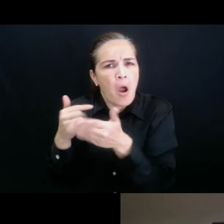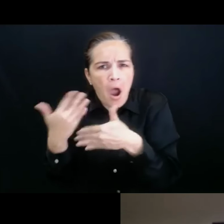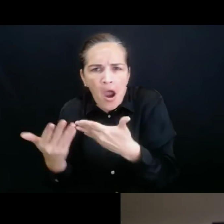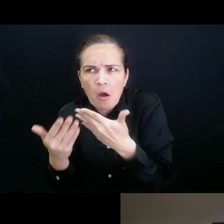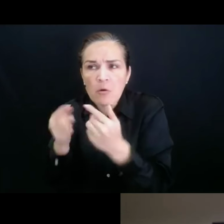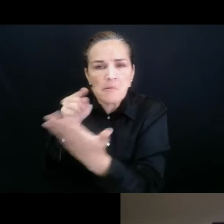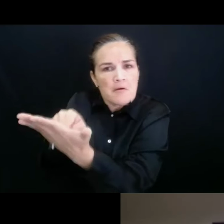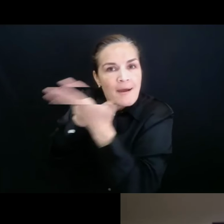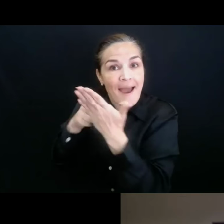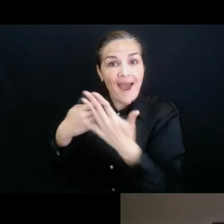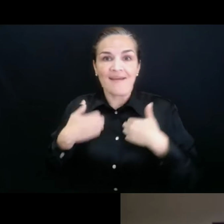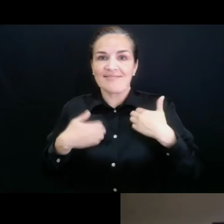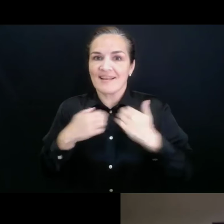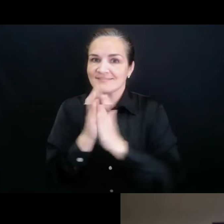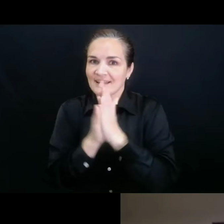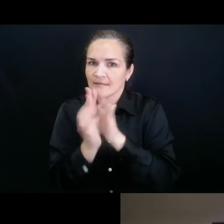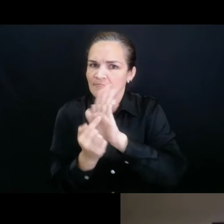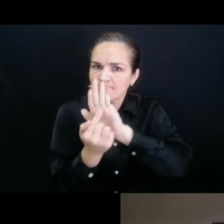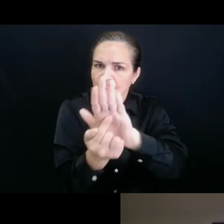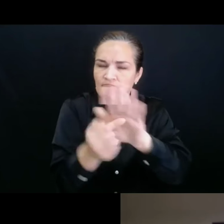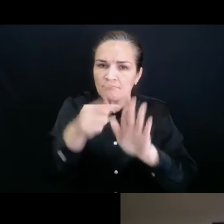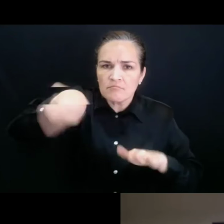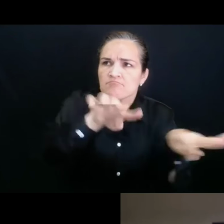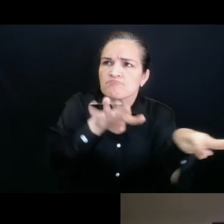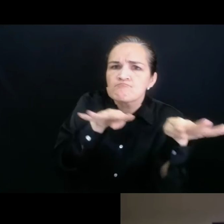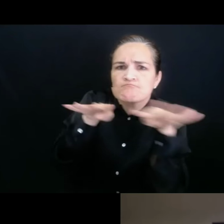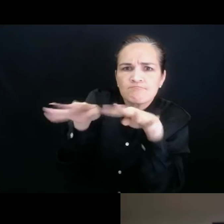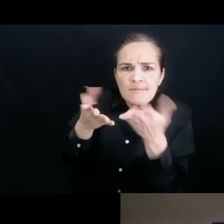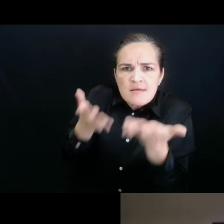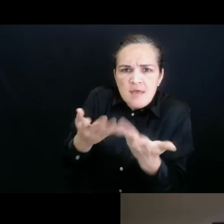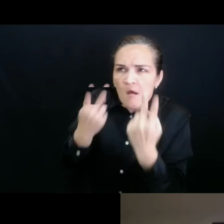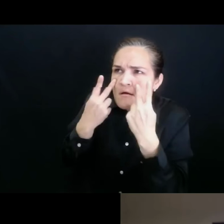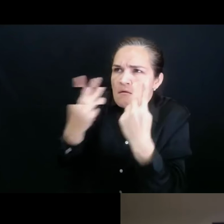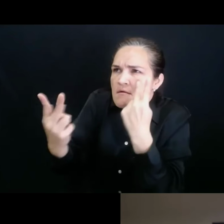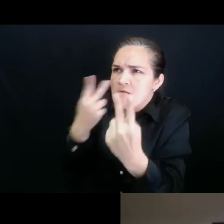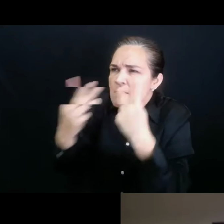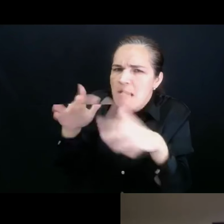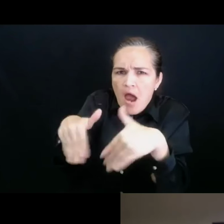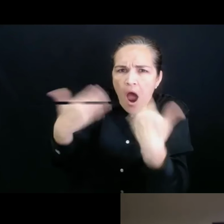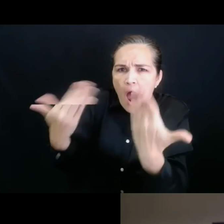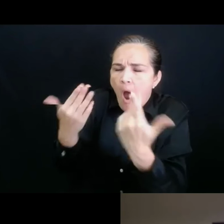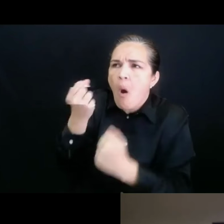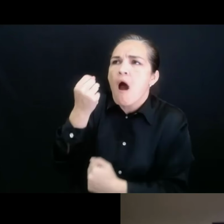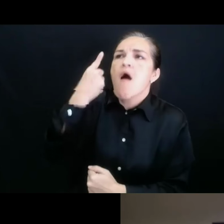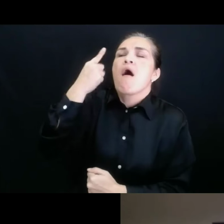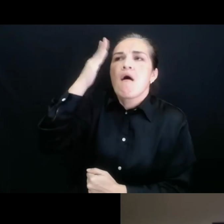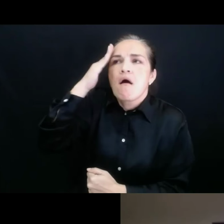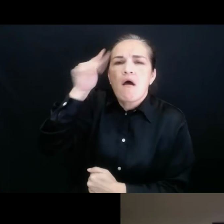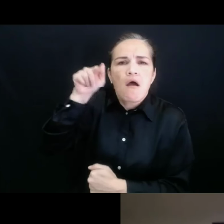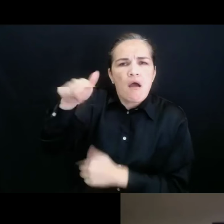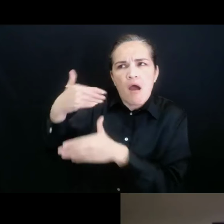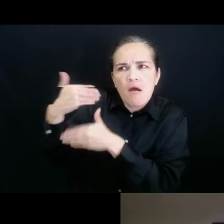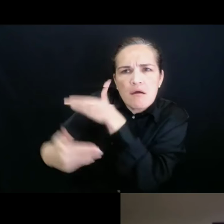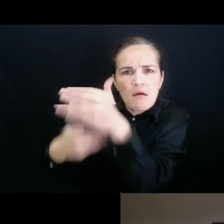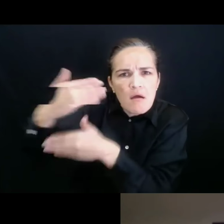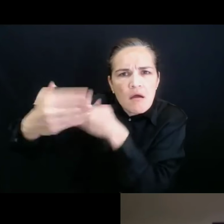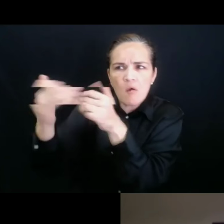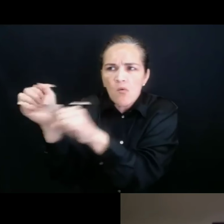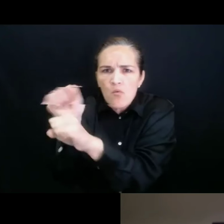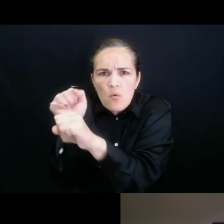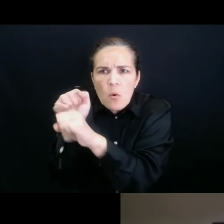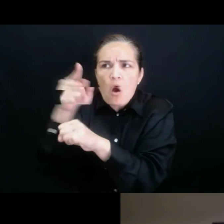opportunity organizaciones y so participantes that all que van a estar organizations and presentes en el webinar participants present in entender this webinar cuáles han sido to pues, los